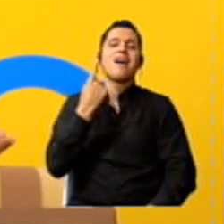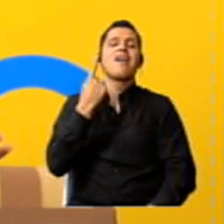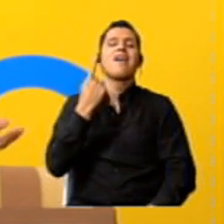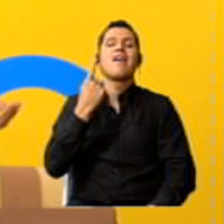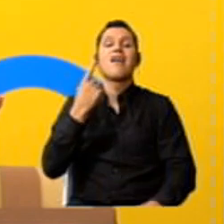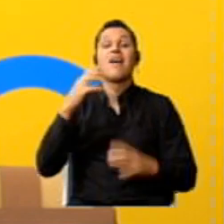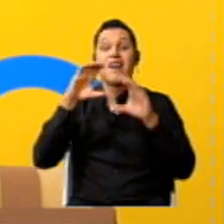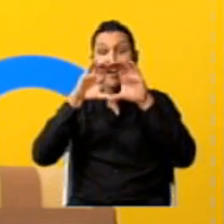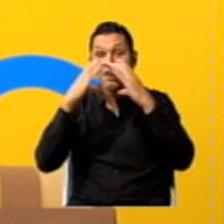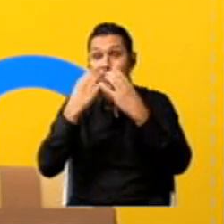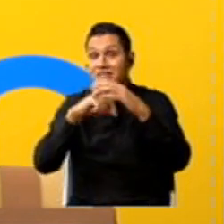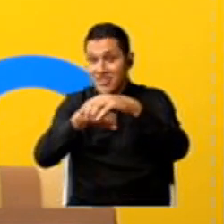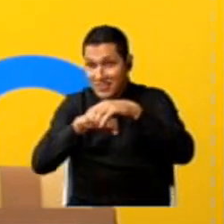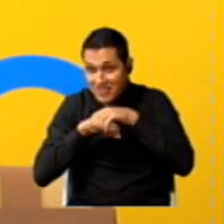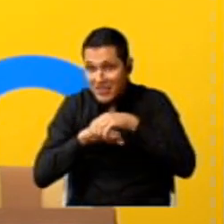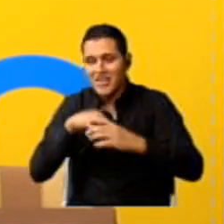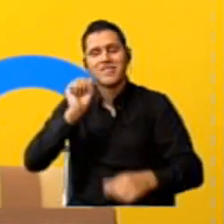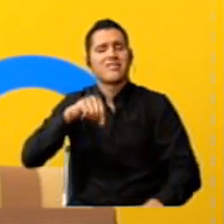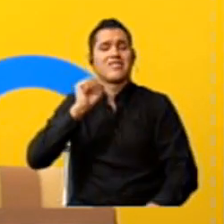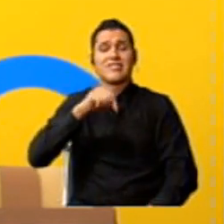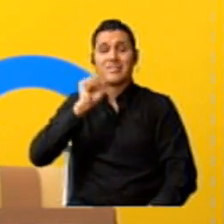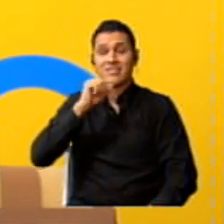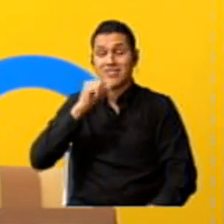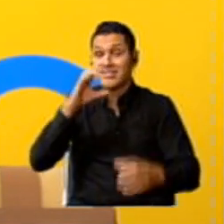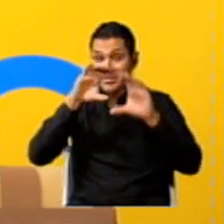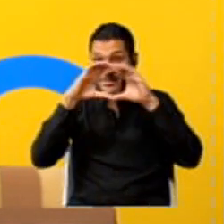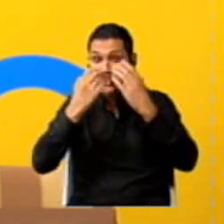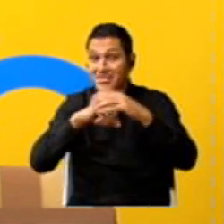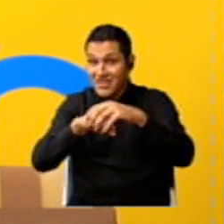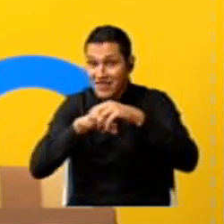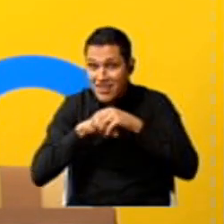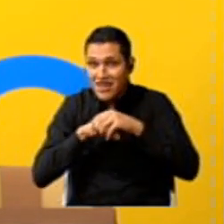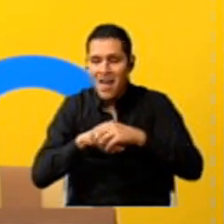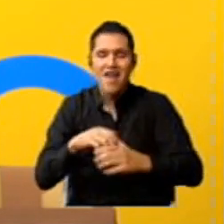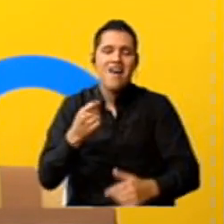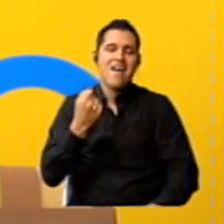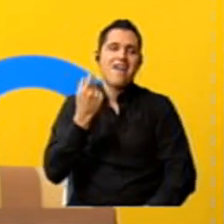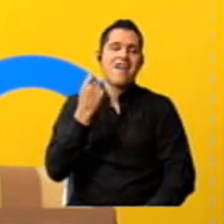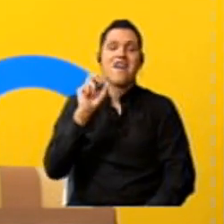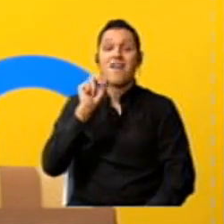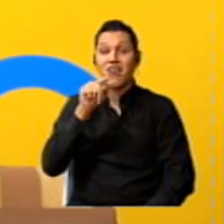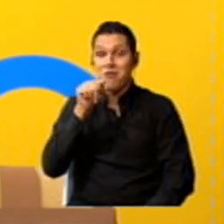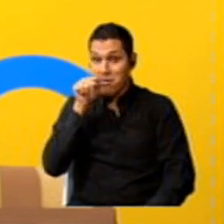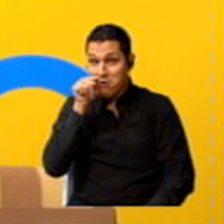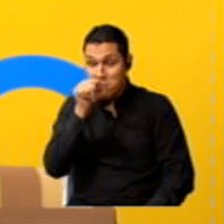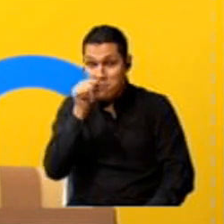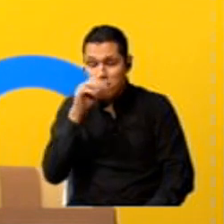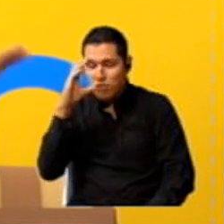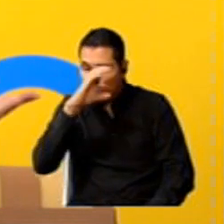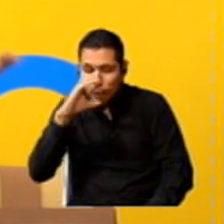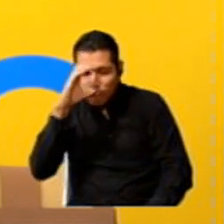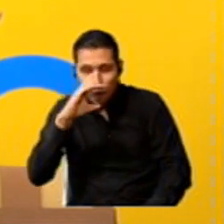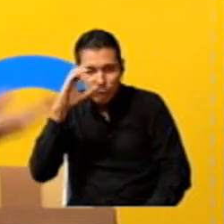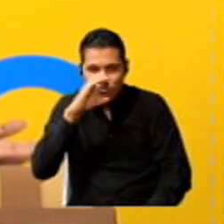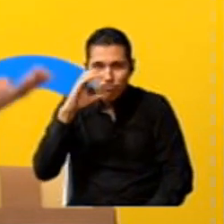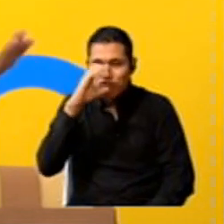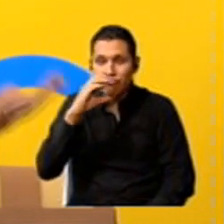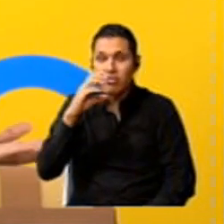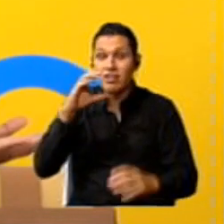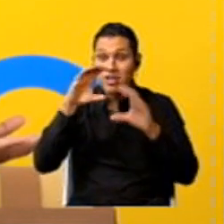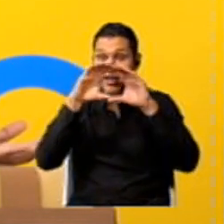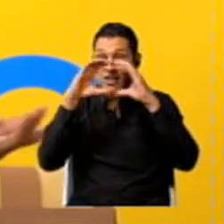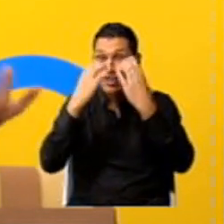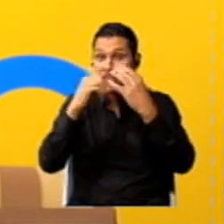English class? Yes, the English class. Ah, you are looking for the